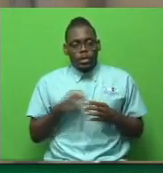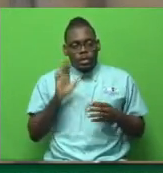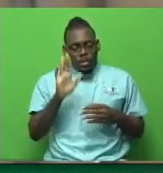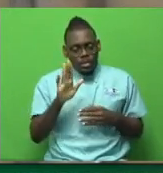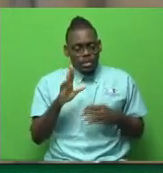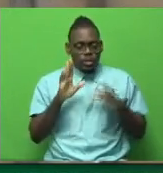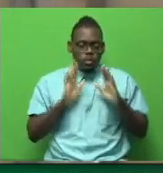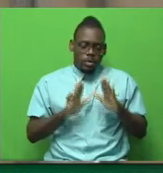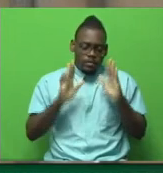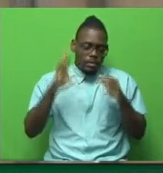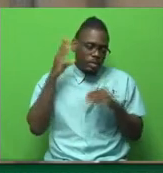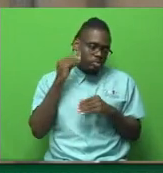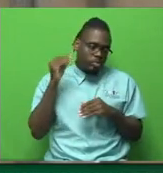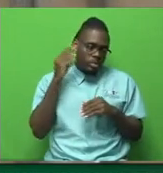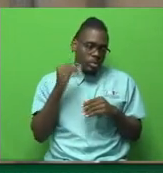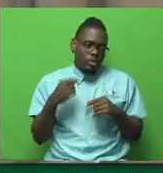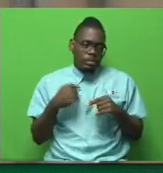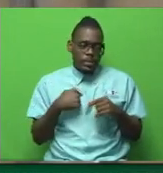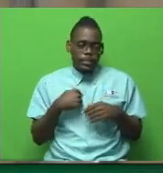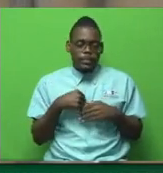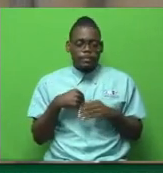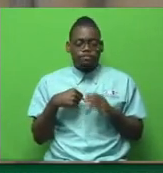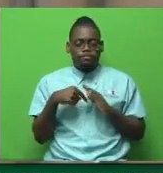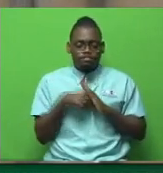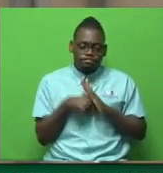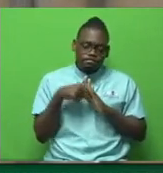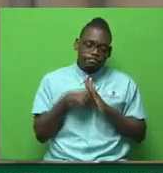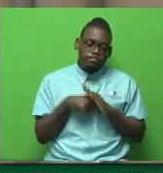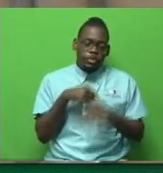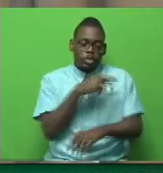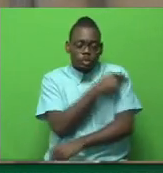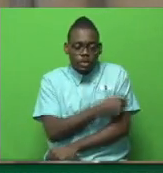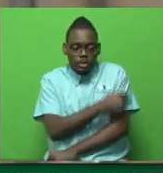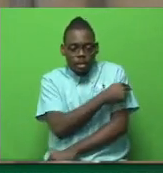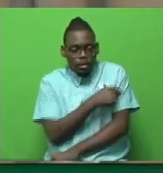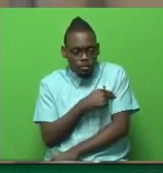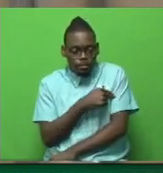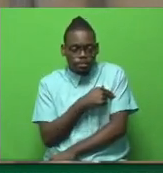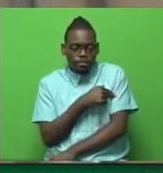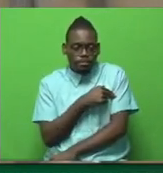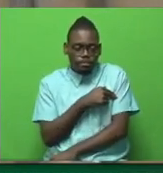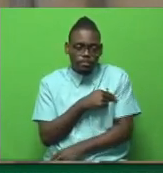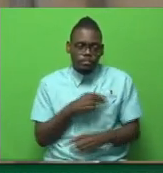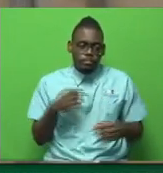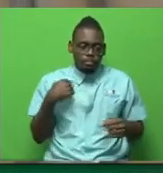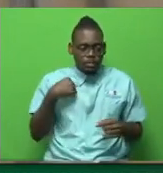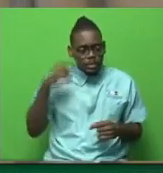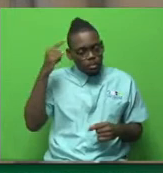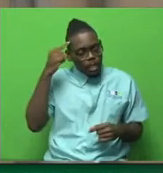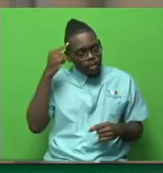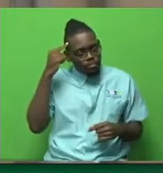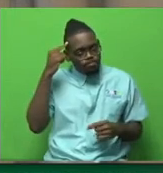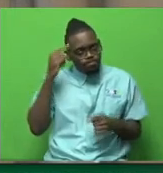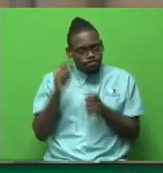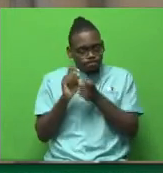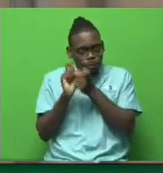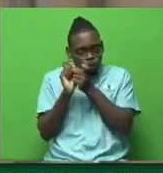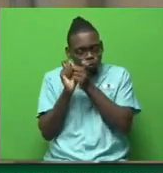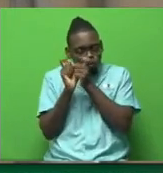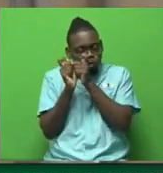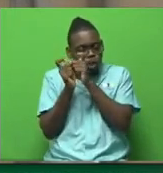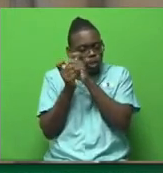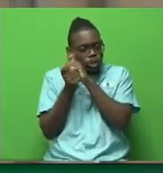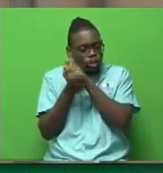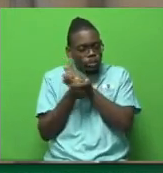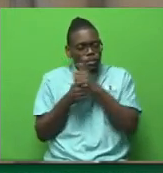patient really changes you for the better not only as a minister of Health but as a human being